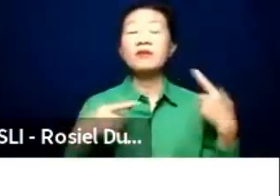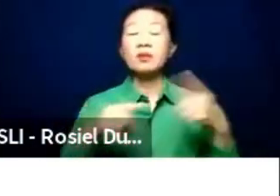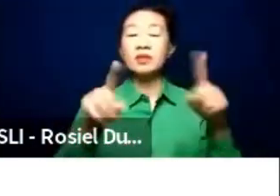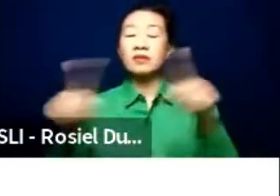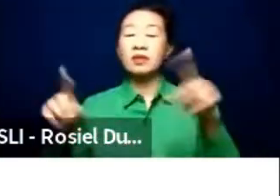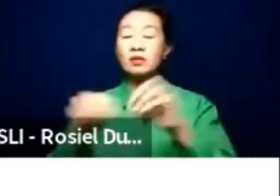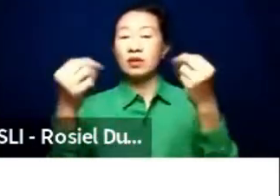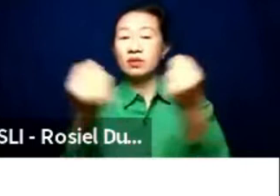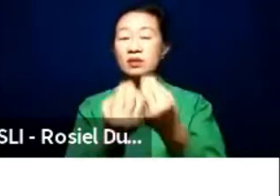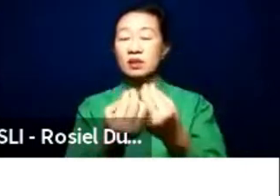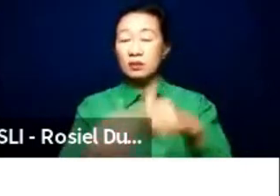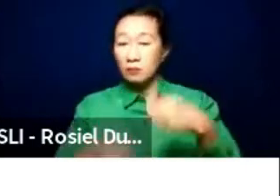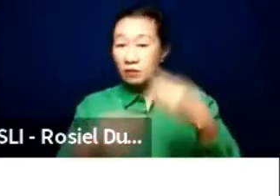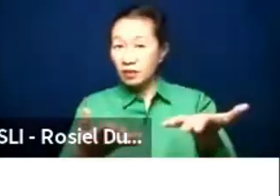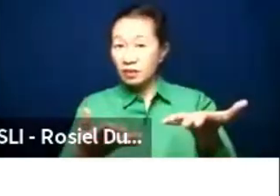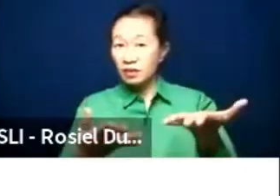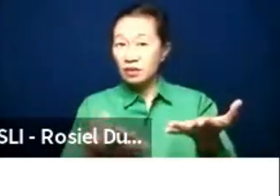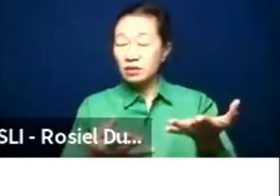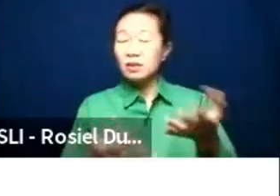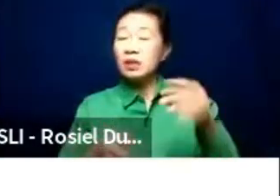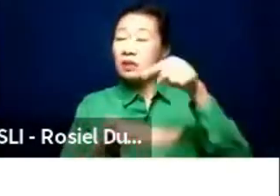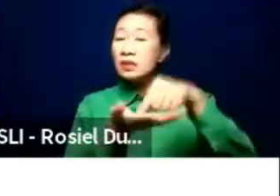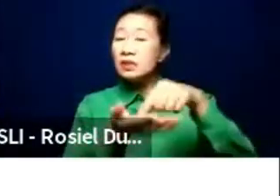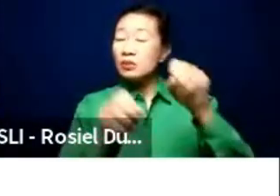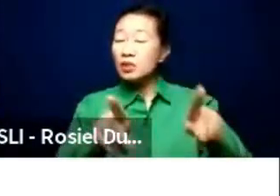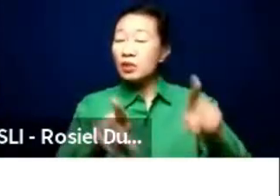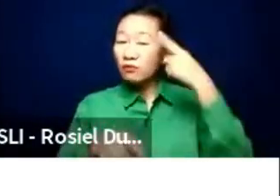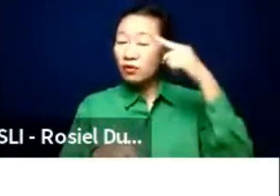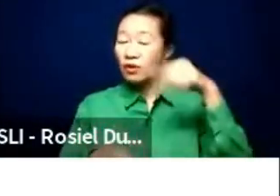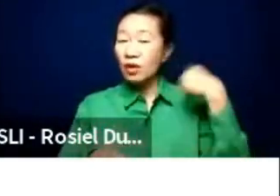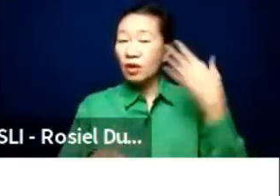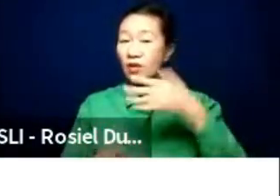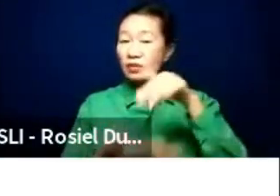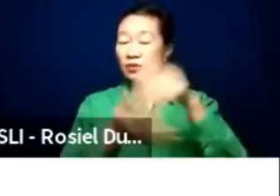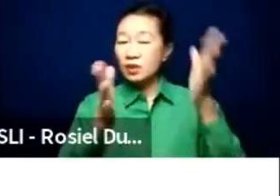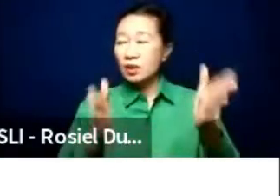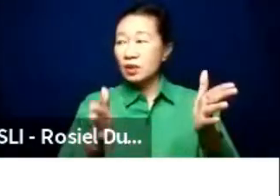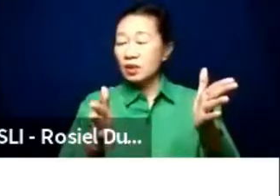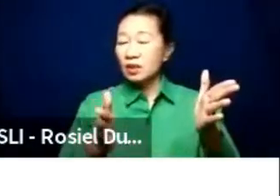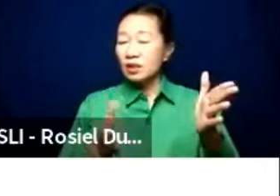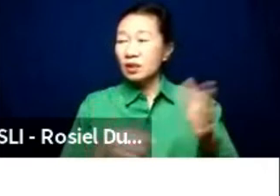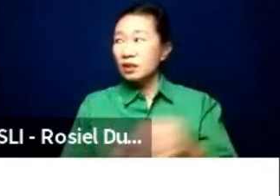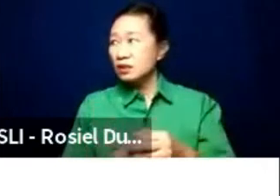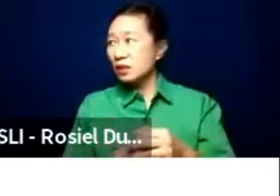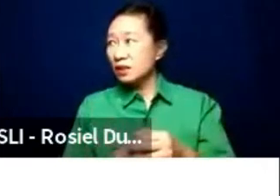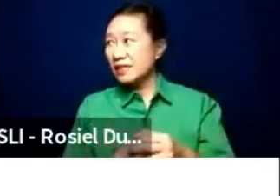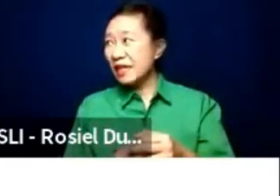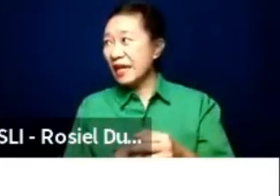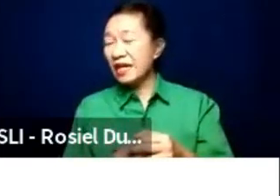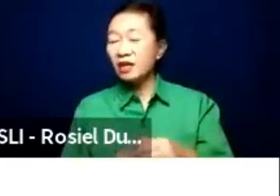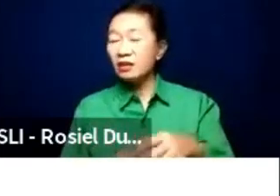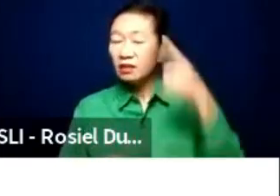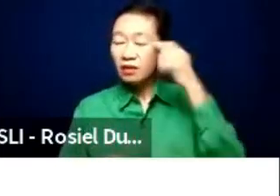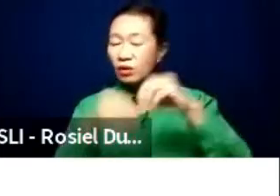organizations who were providing these opportunities for our students, and our learners. We have organizations like